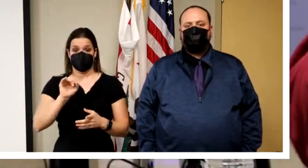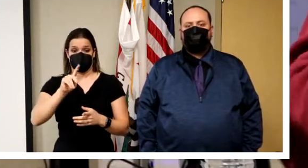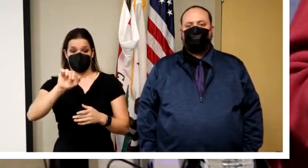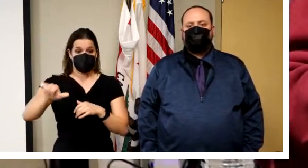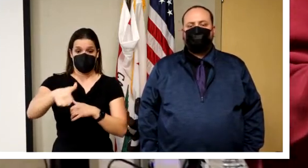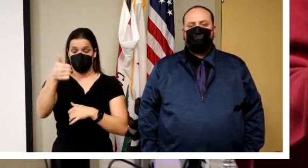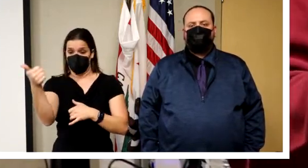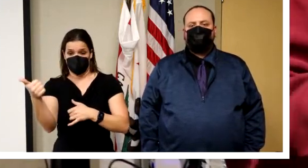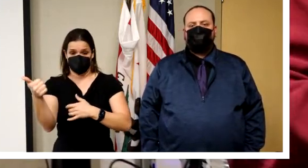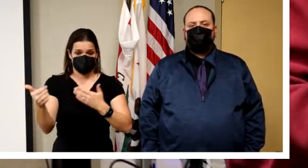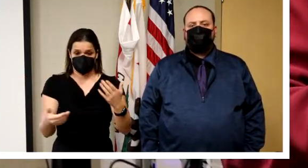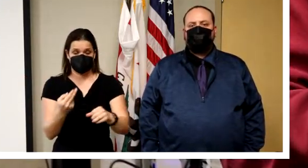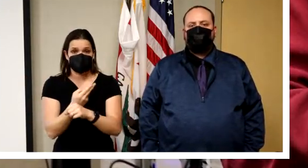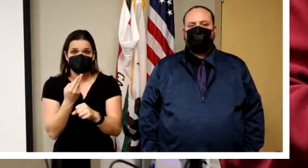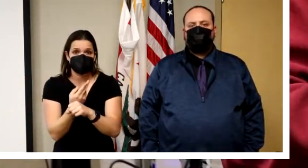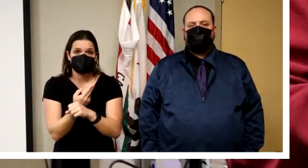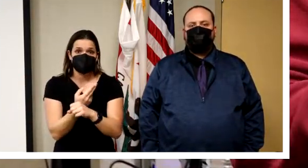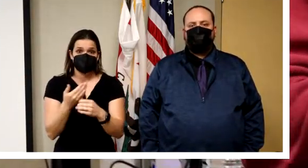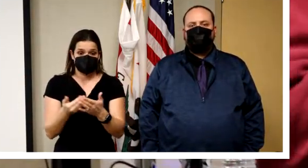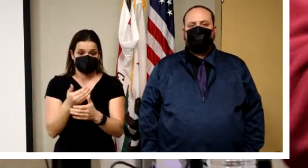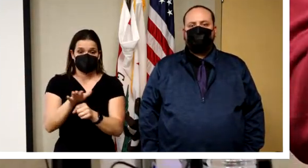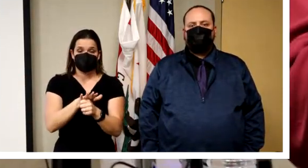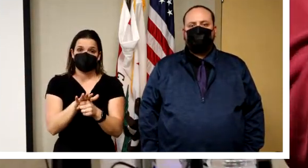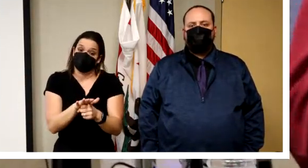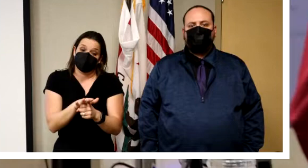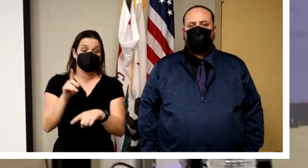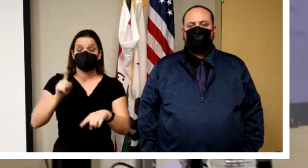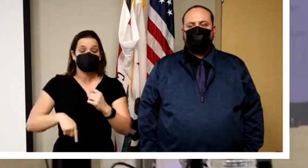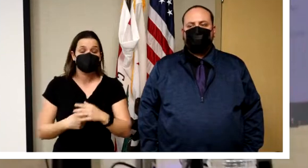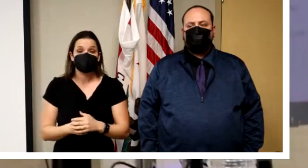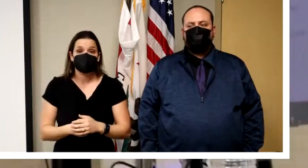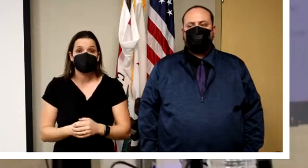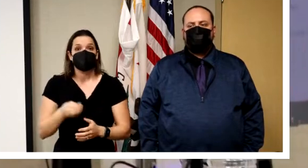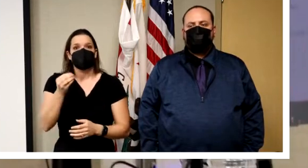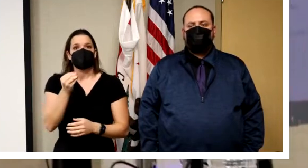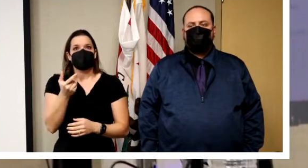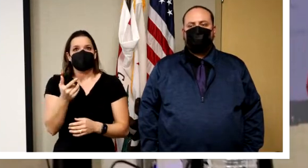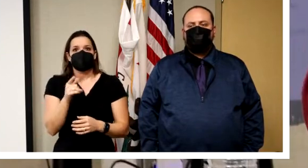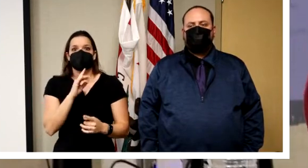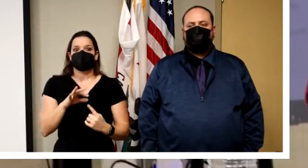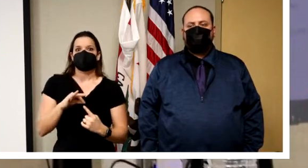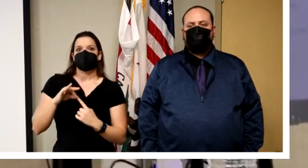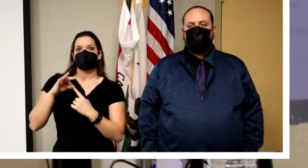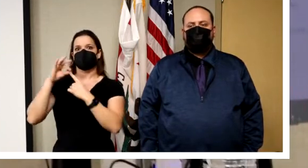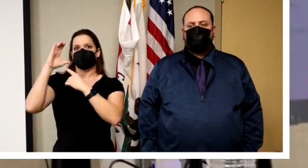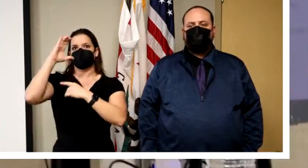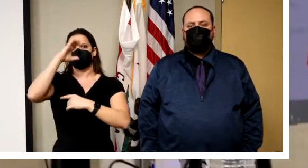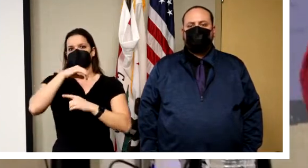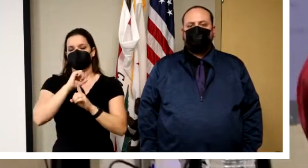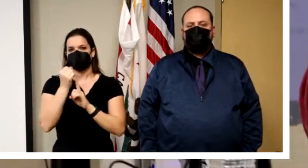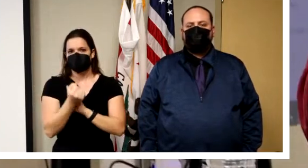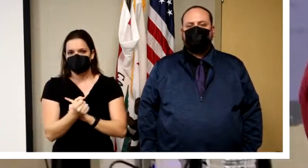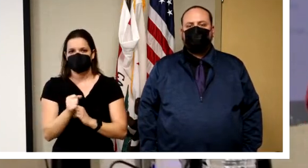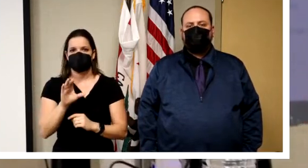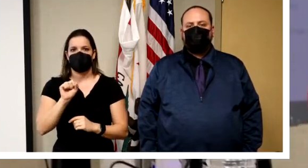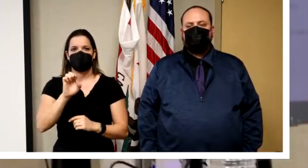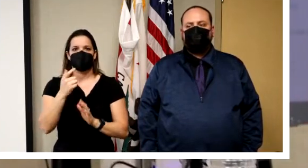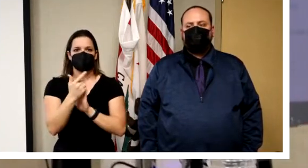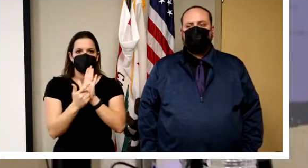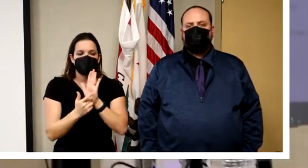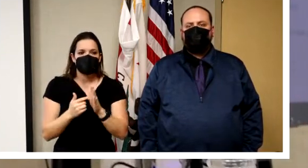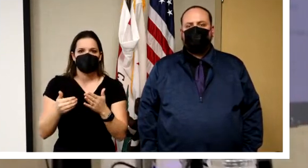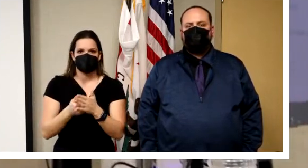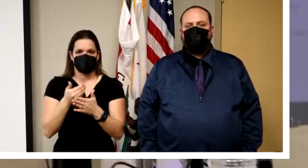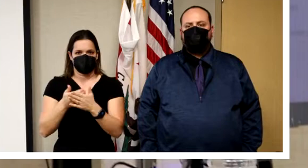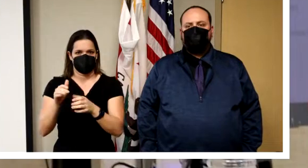be able to use for redistricting. And so there are a couple very strange exceptions in case law and in redistricting history where they've